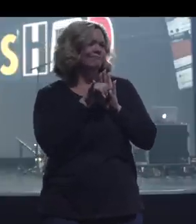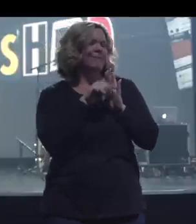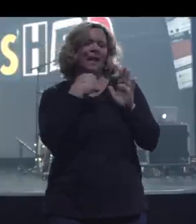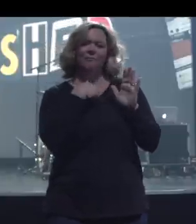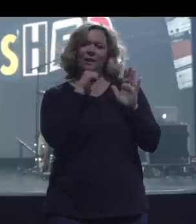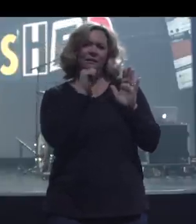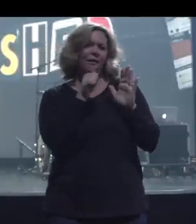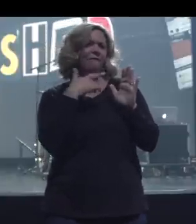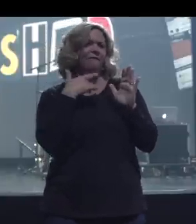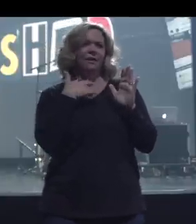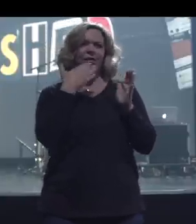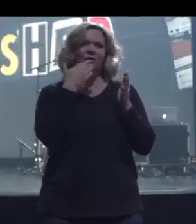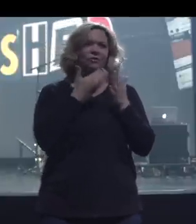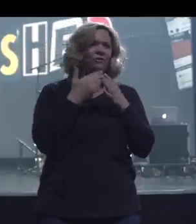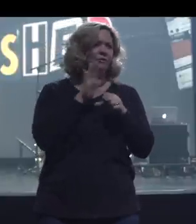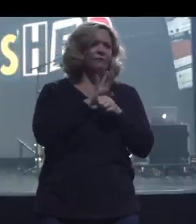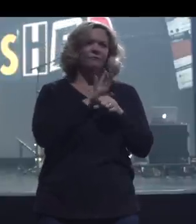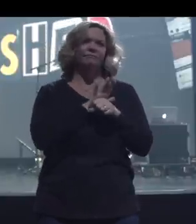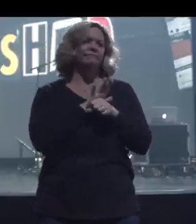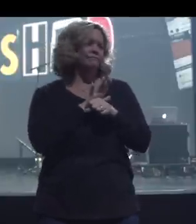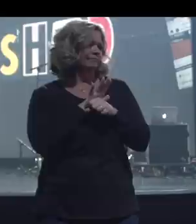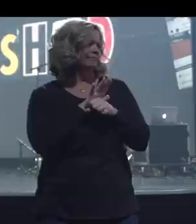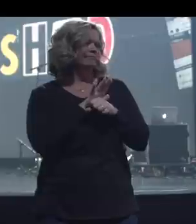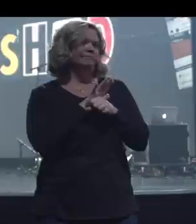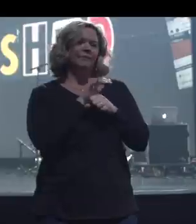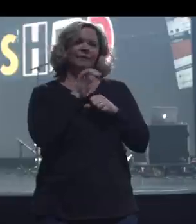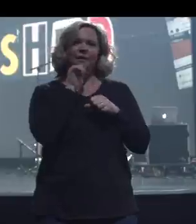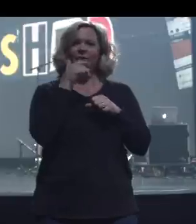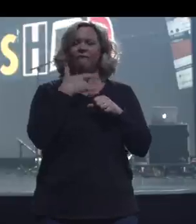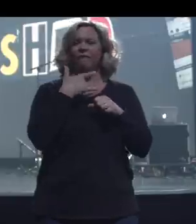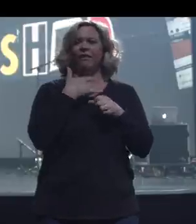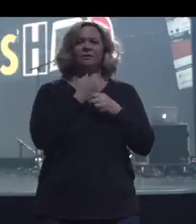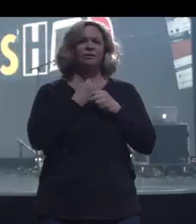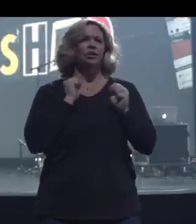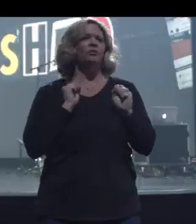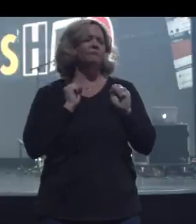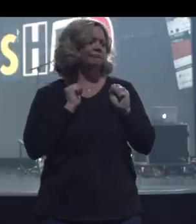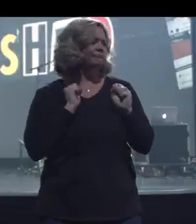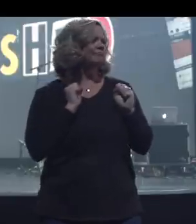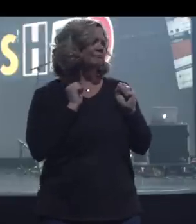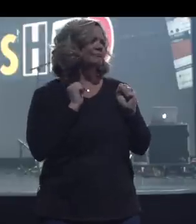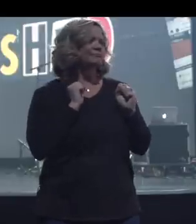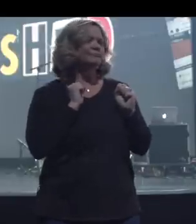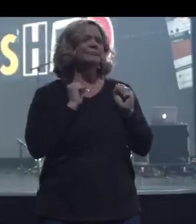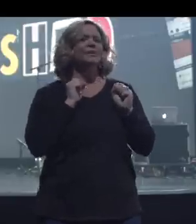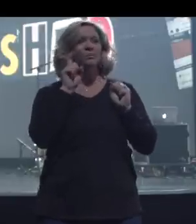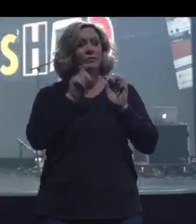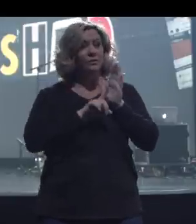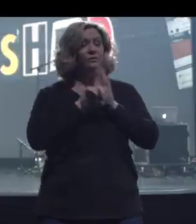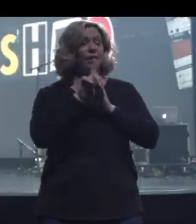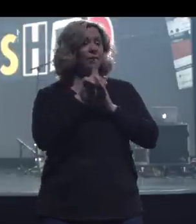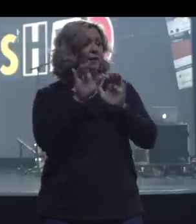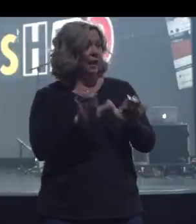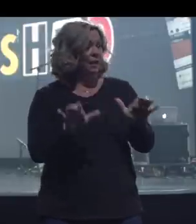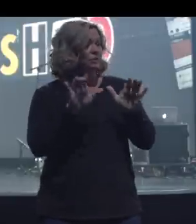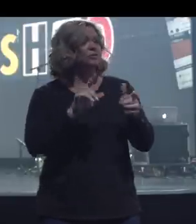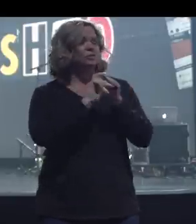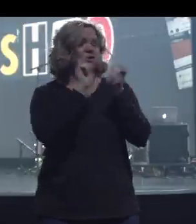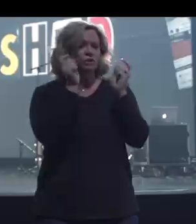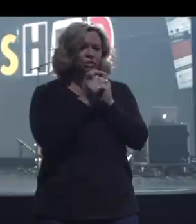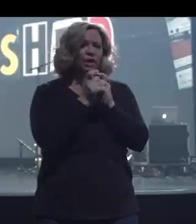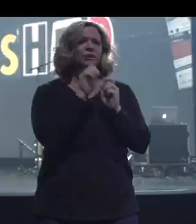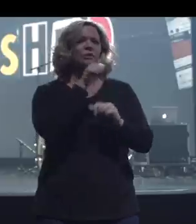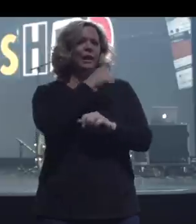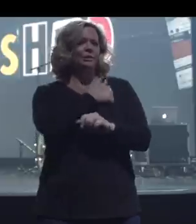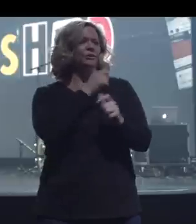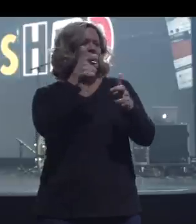not being secure in who I am. So we have to develop some actions that will change our attitude and